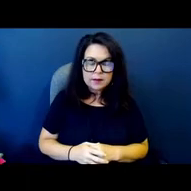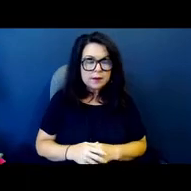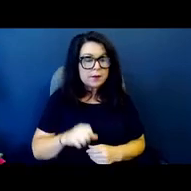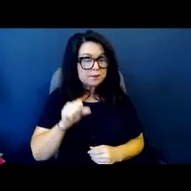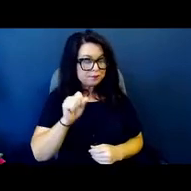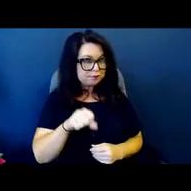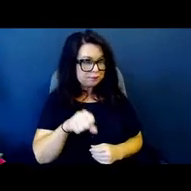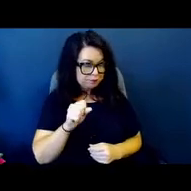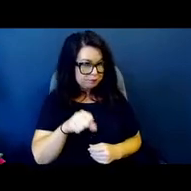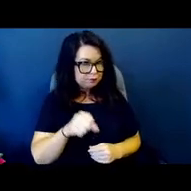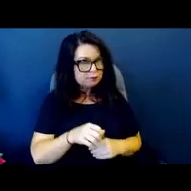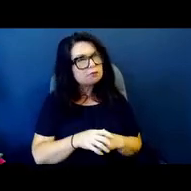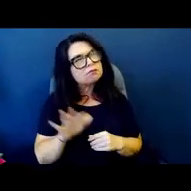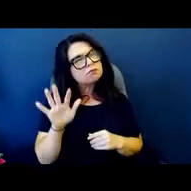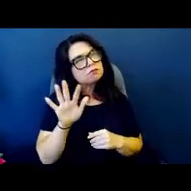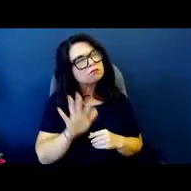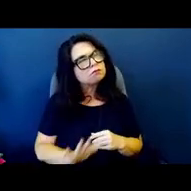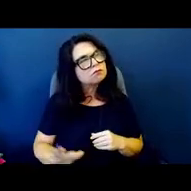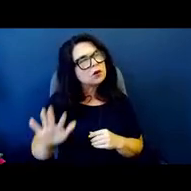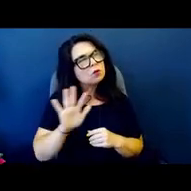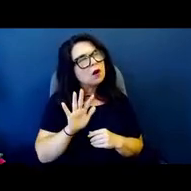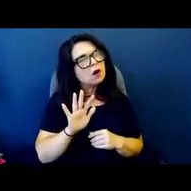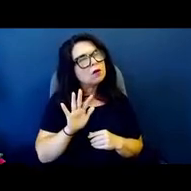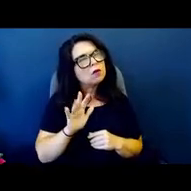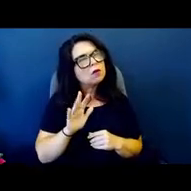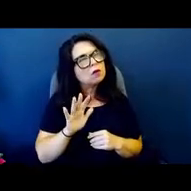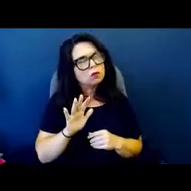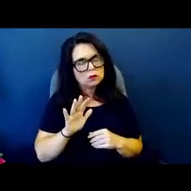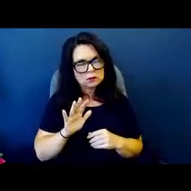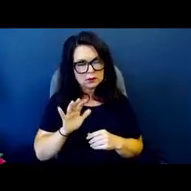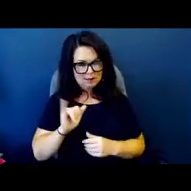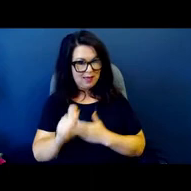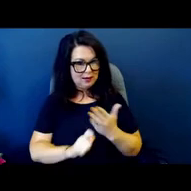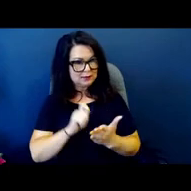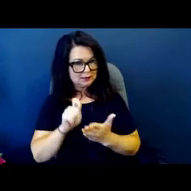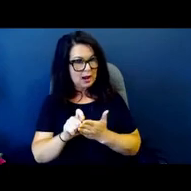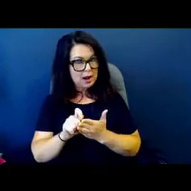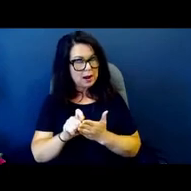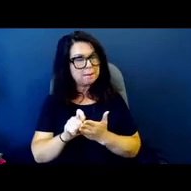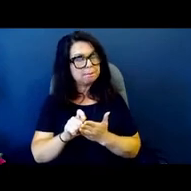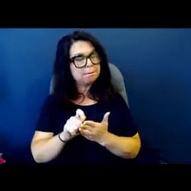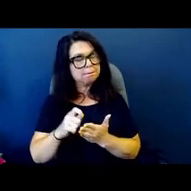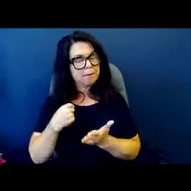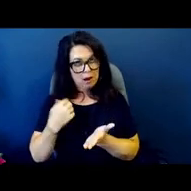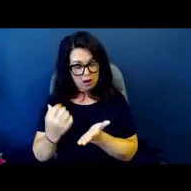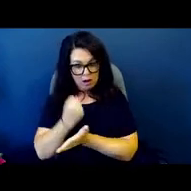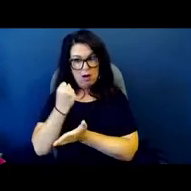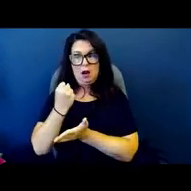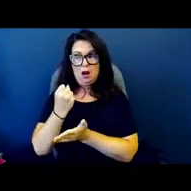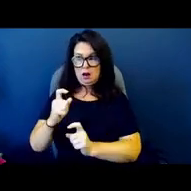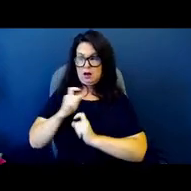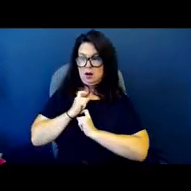around the time that I got the opportunity, President Clinton got elected in